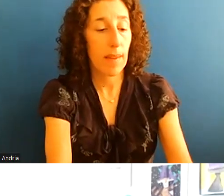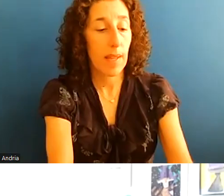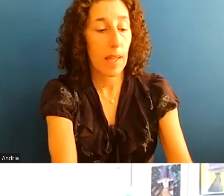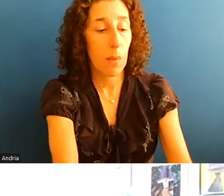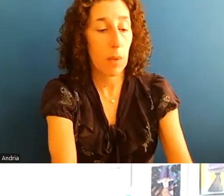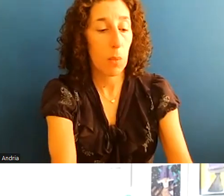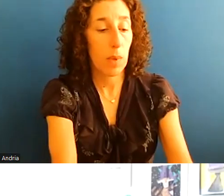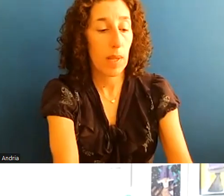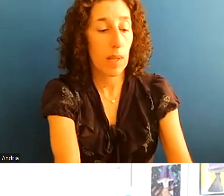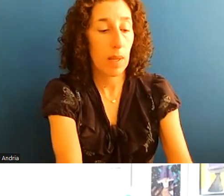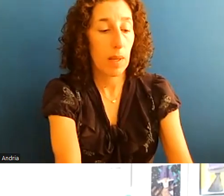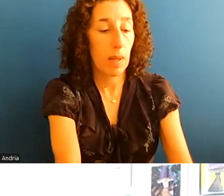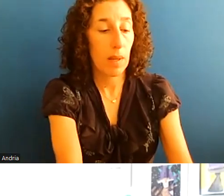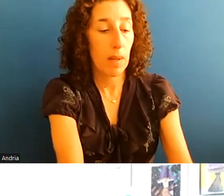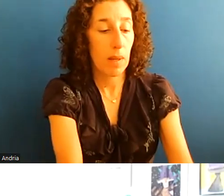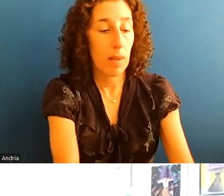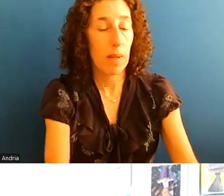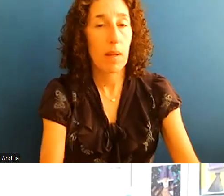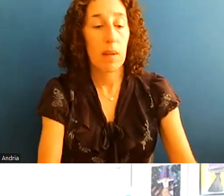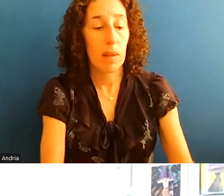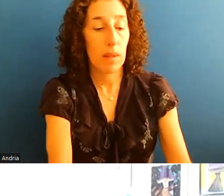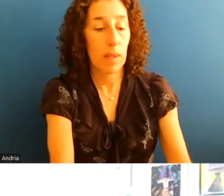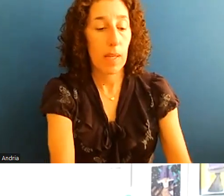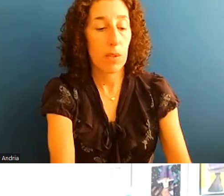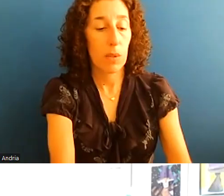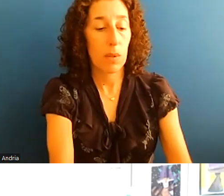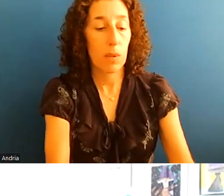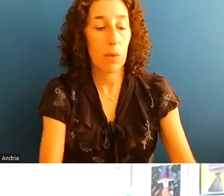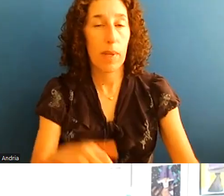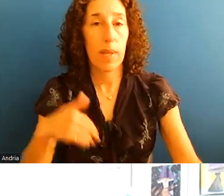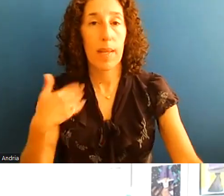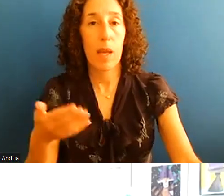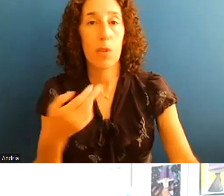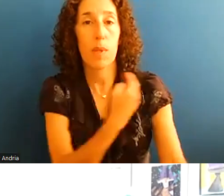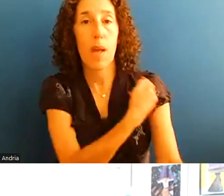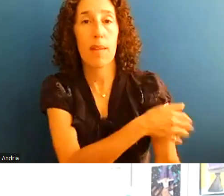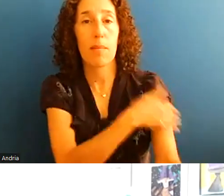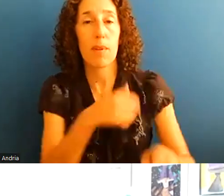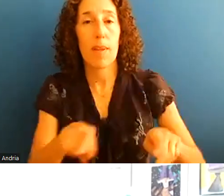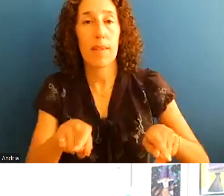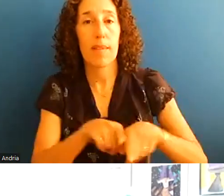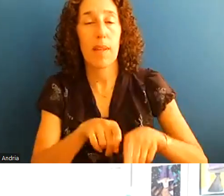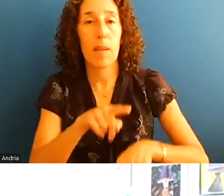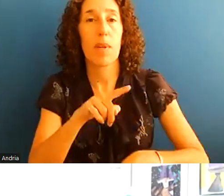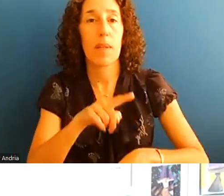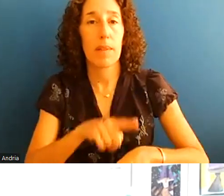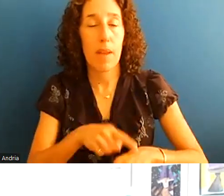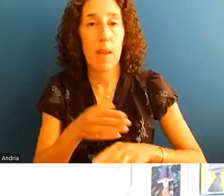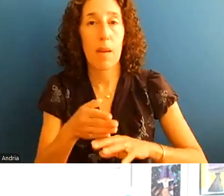same time. We kind of figure out what's going on. I usually have the advocate in the room before I even